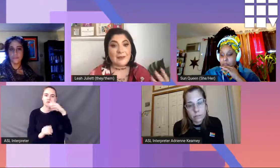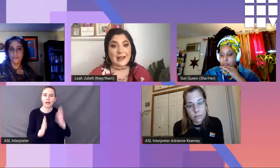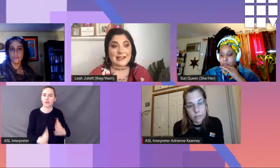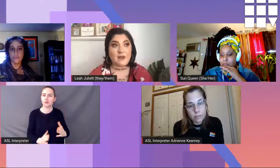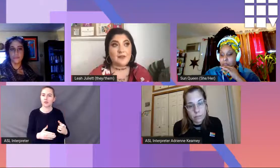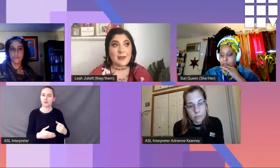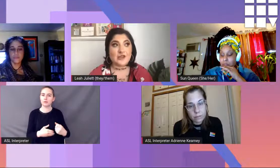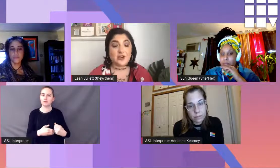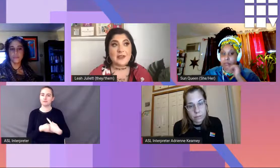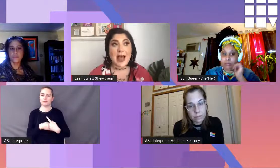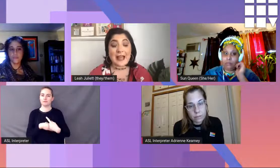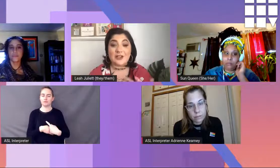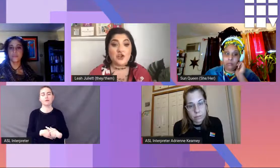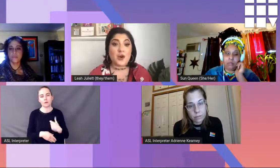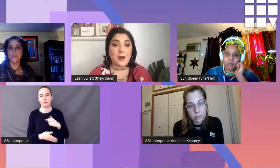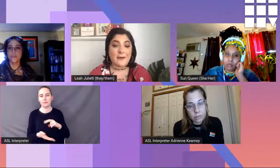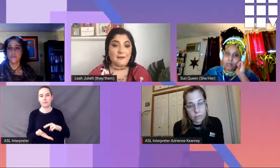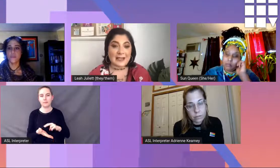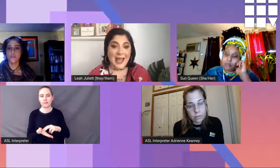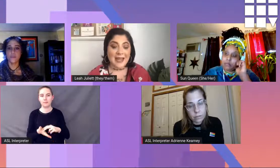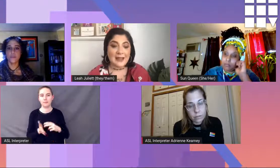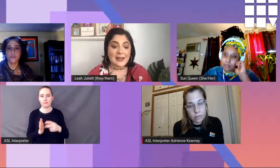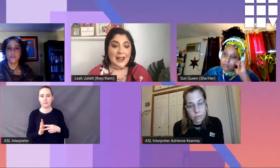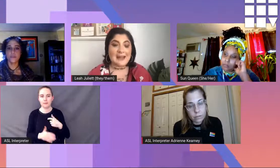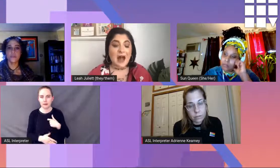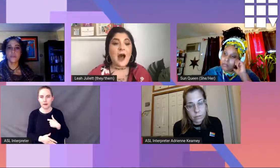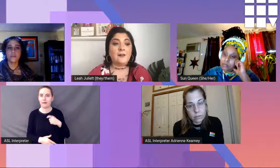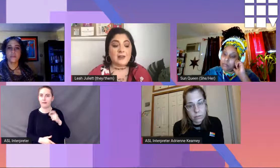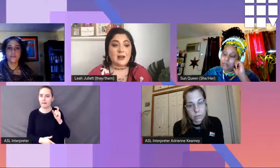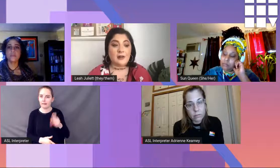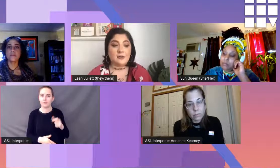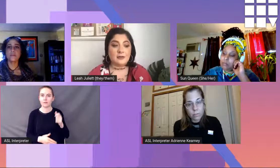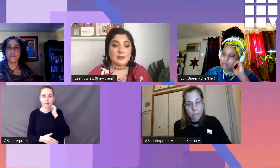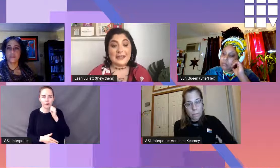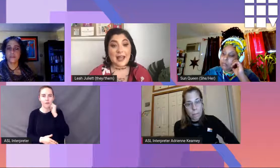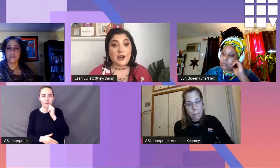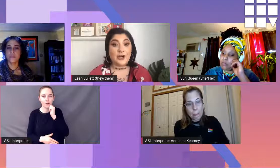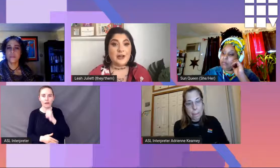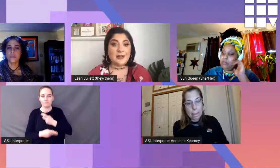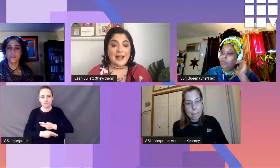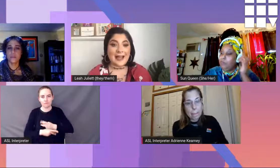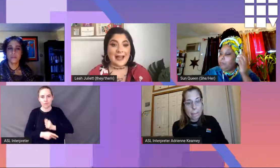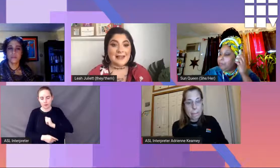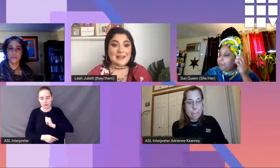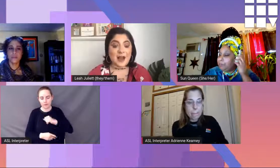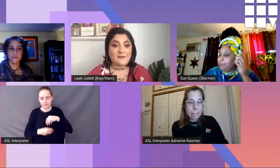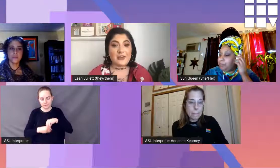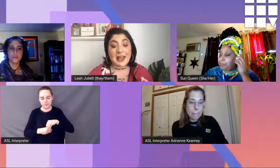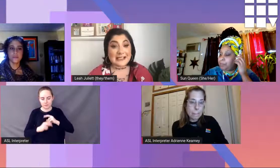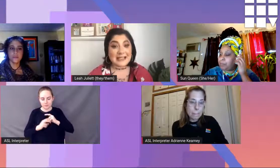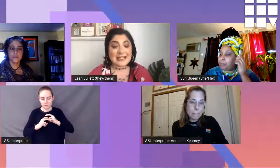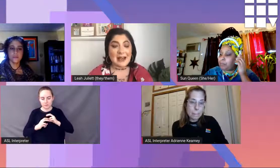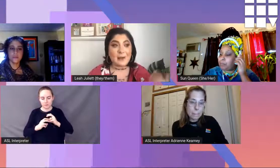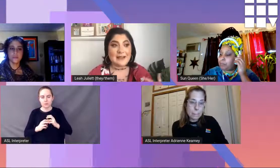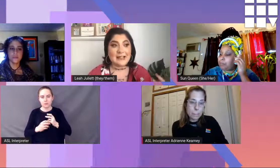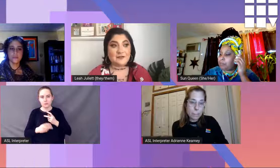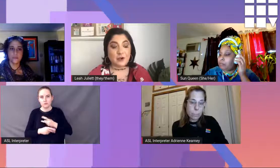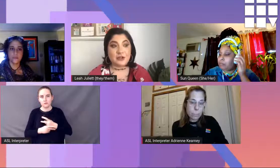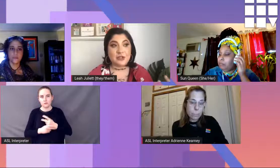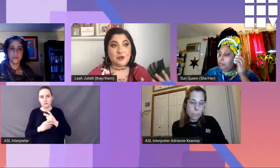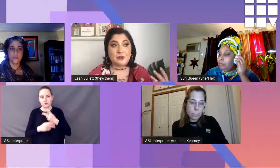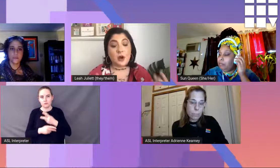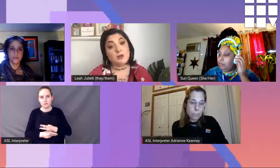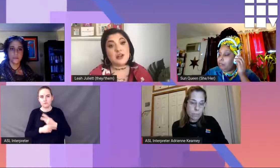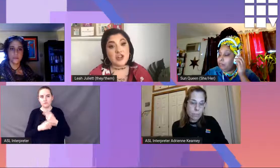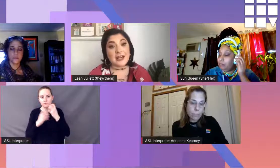healing for myself to make sure that I can show up every day and not feel scared and not feel isolated by these